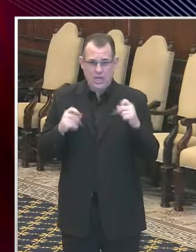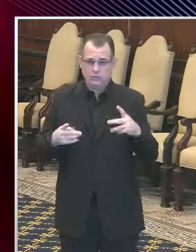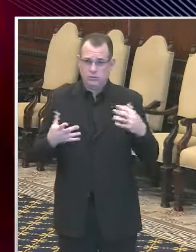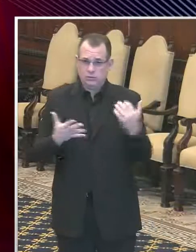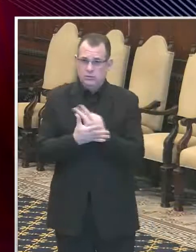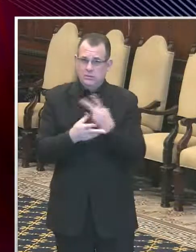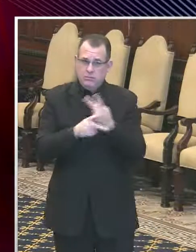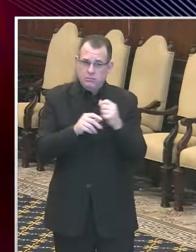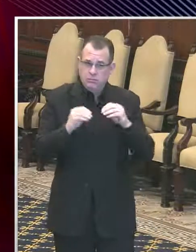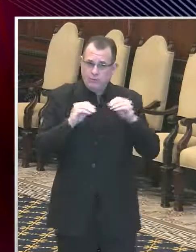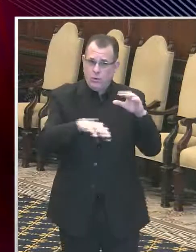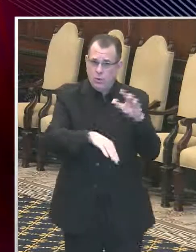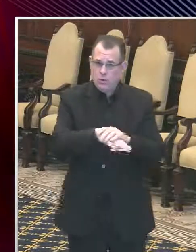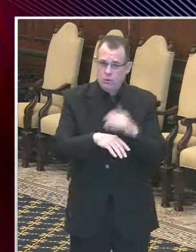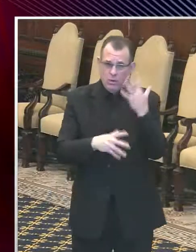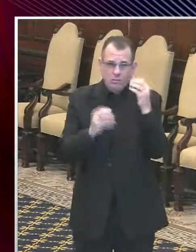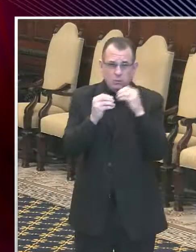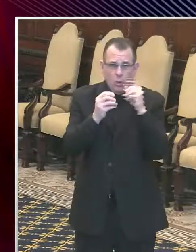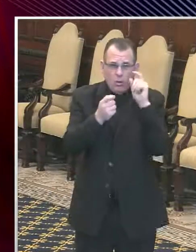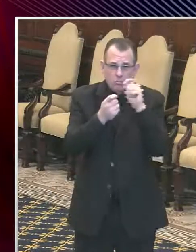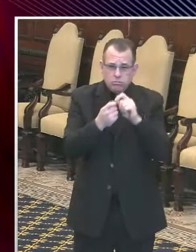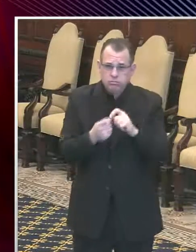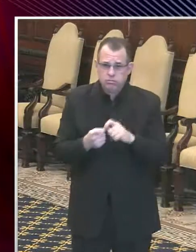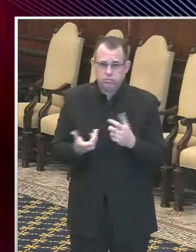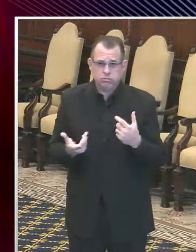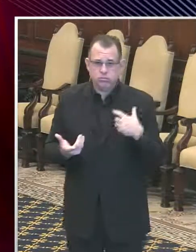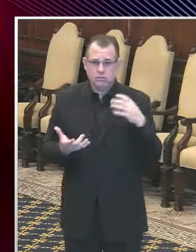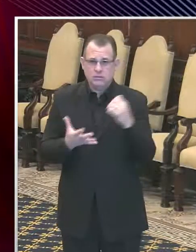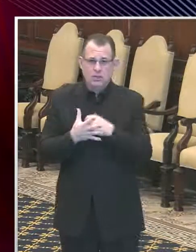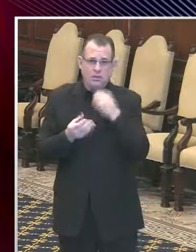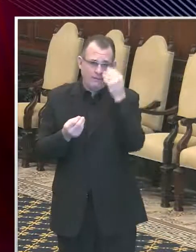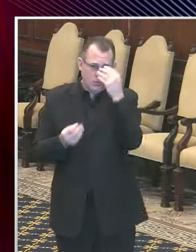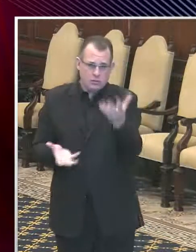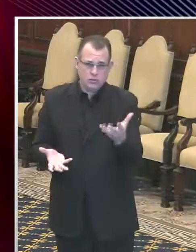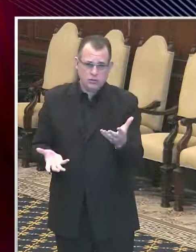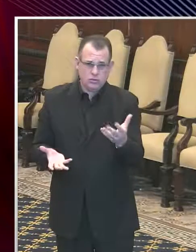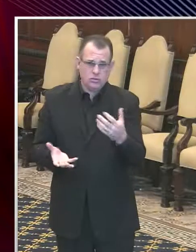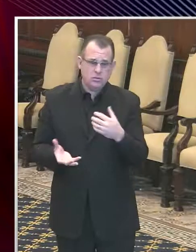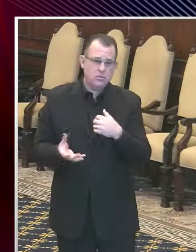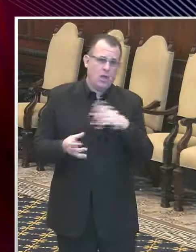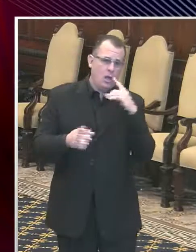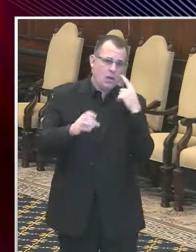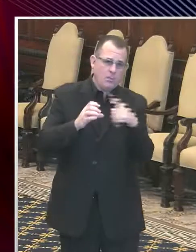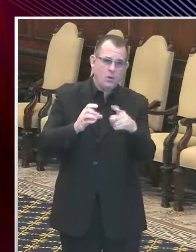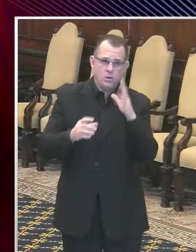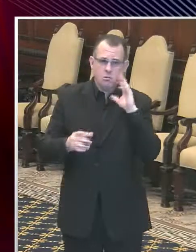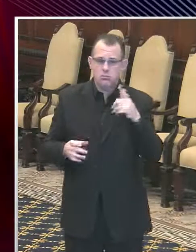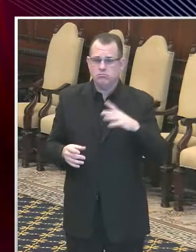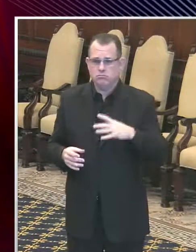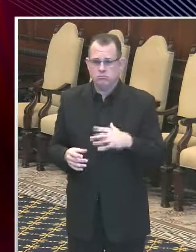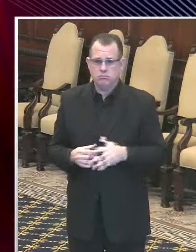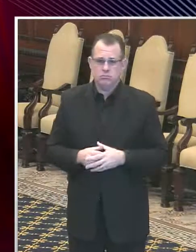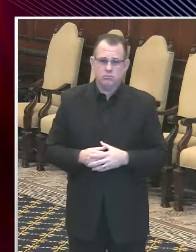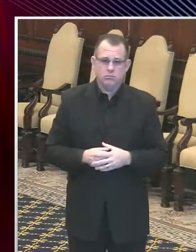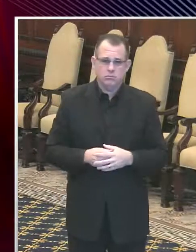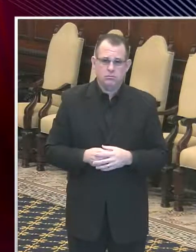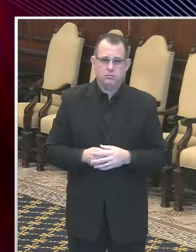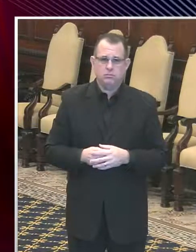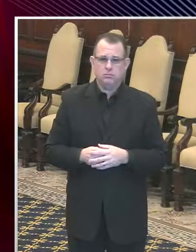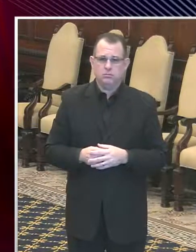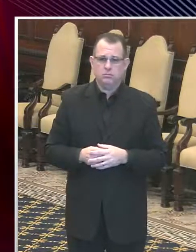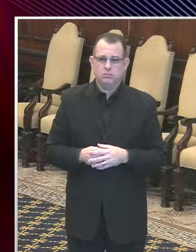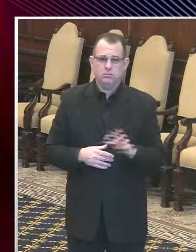than that, just let us know, and I think we can track it down. I'll send an email. Thank you. Great, thanks, Martin. All I have. Thanks,